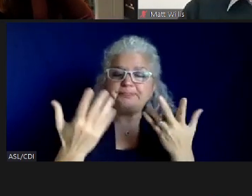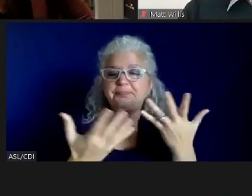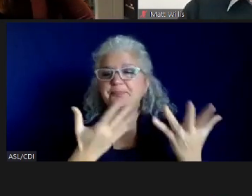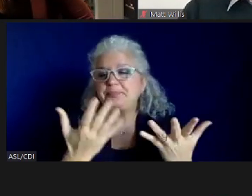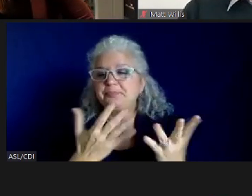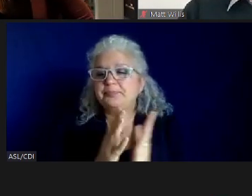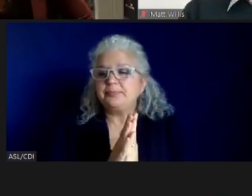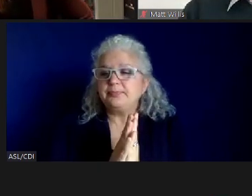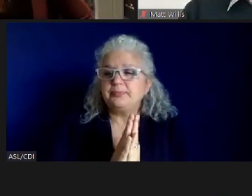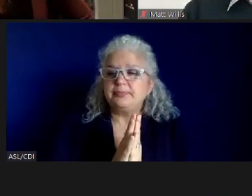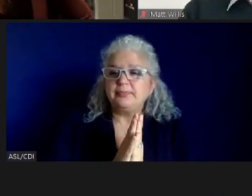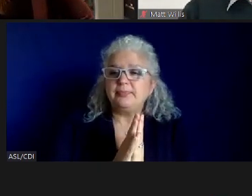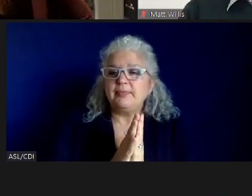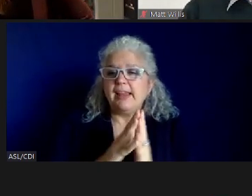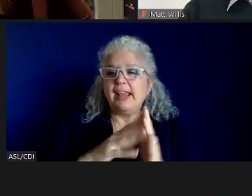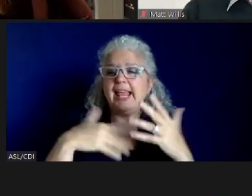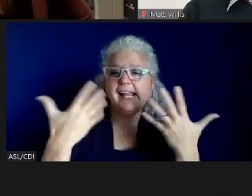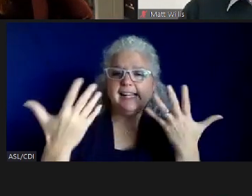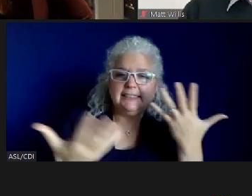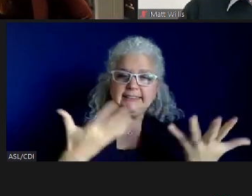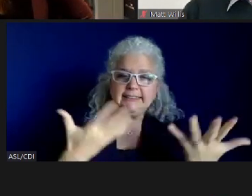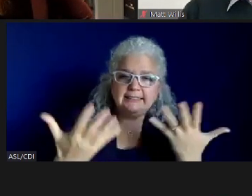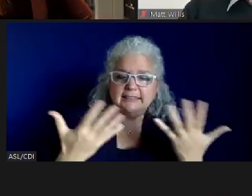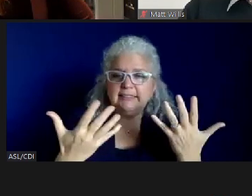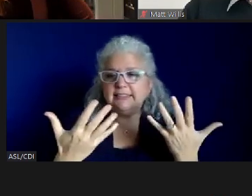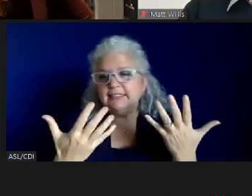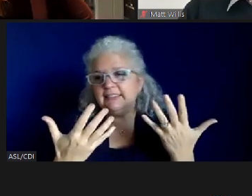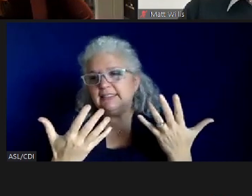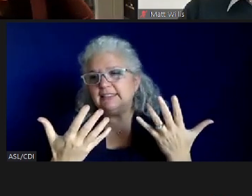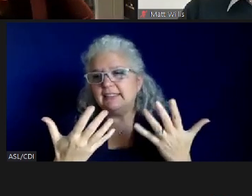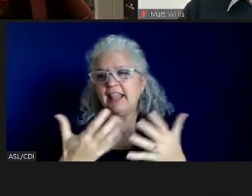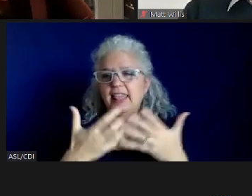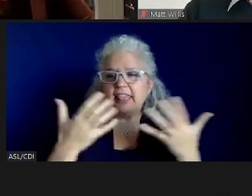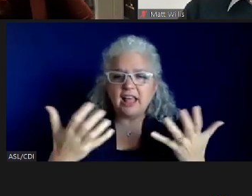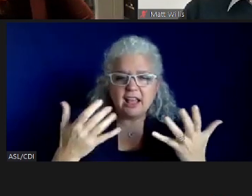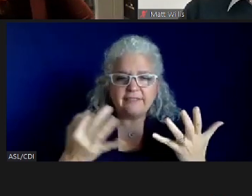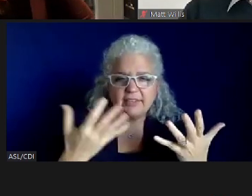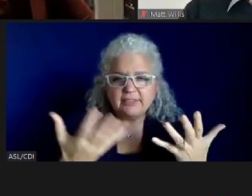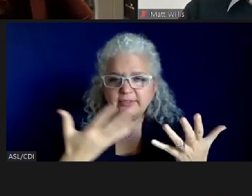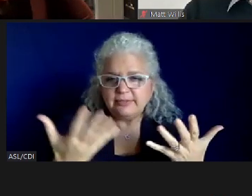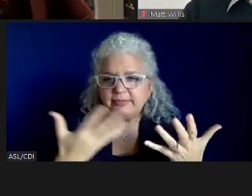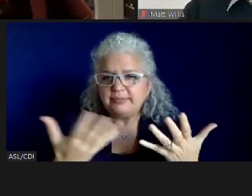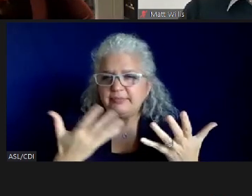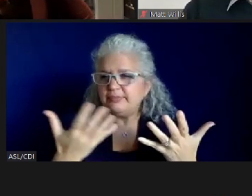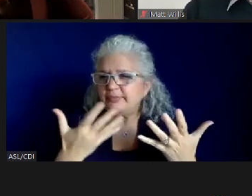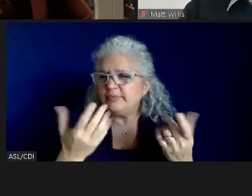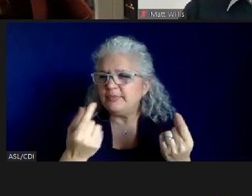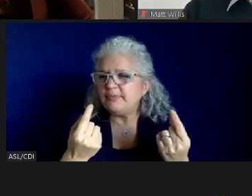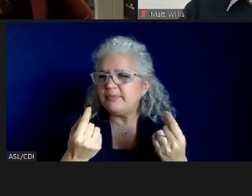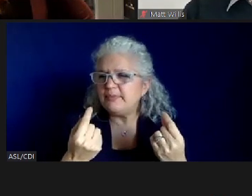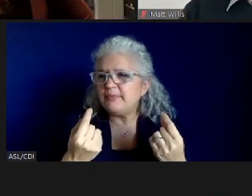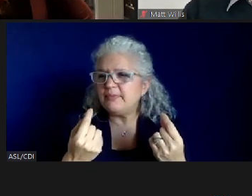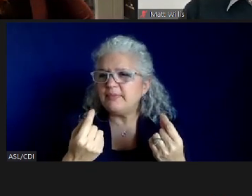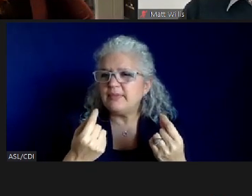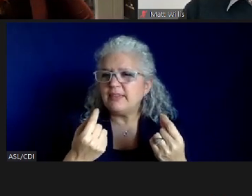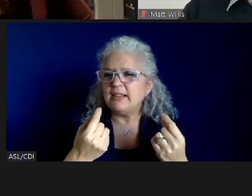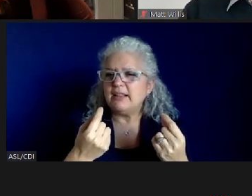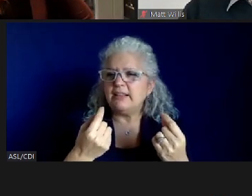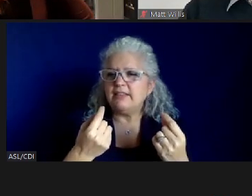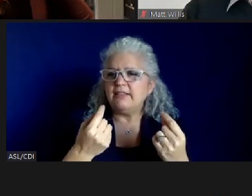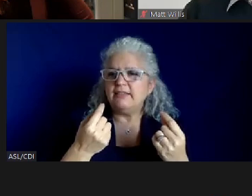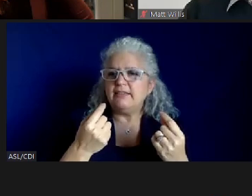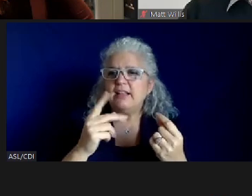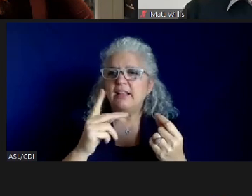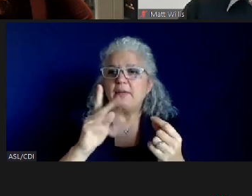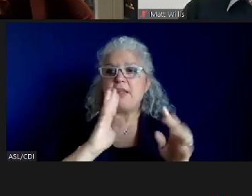I guess fattening up of staff and on a national level, really